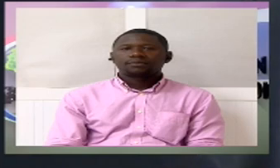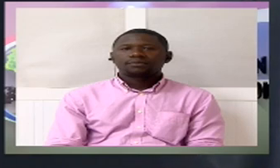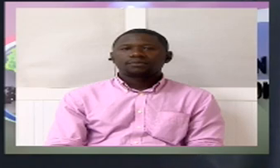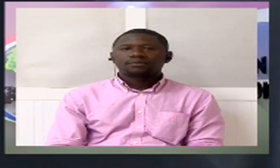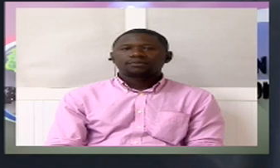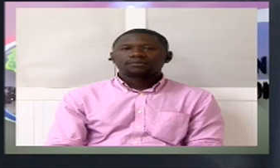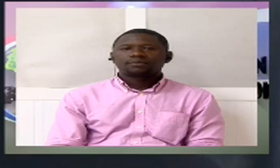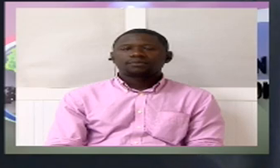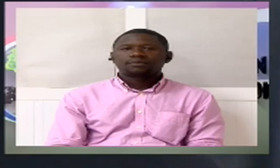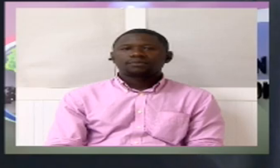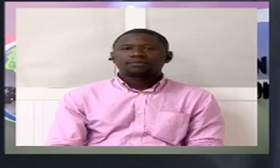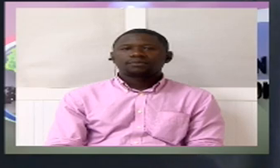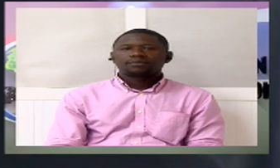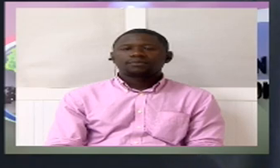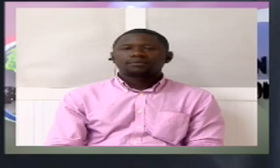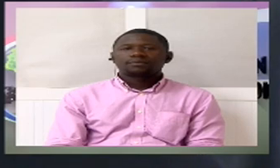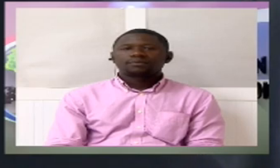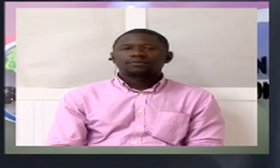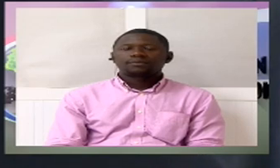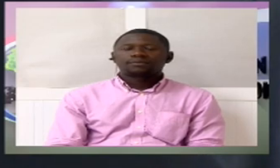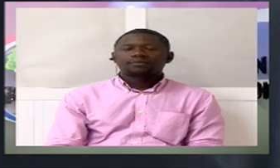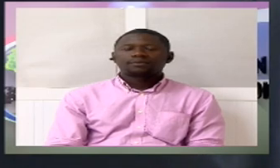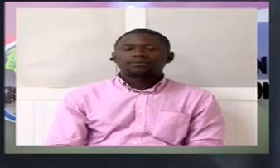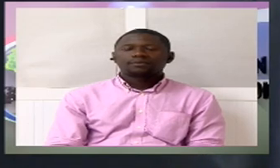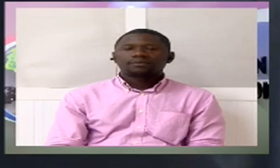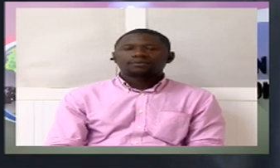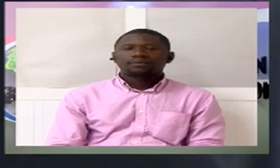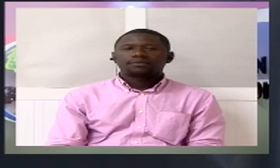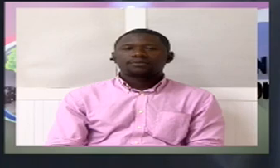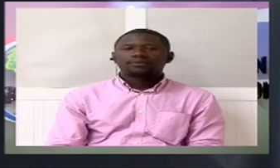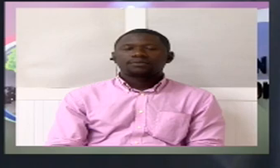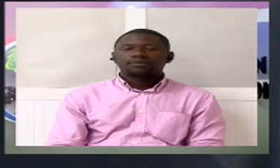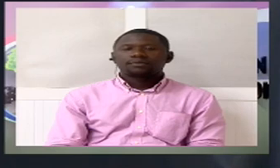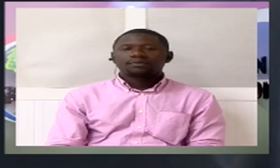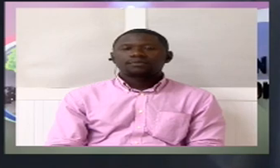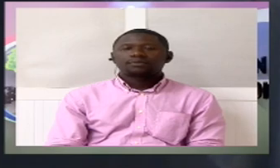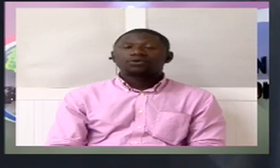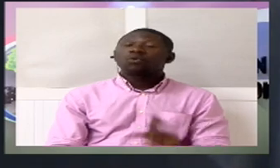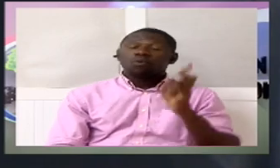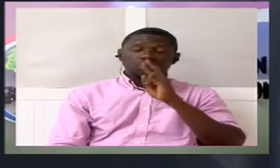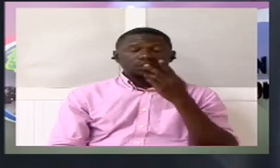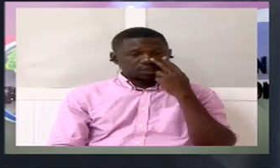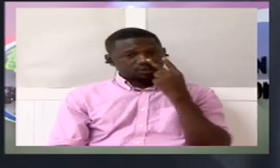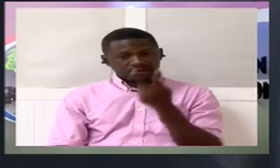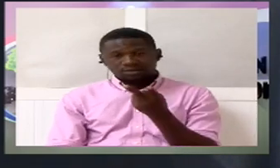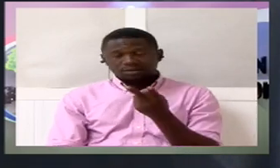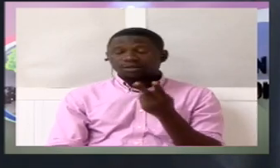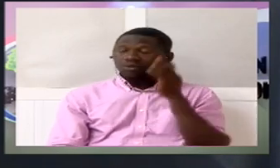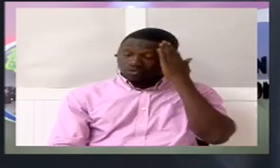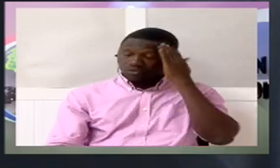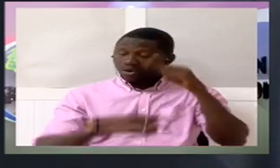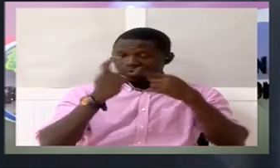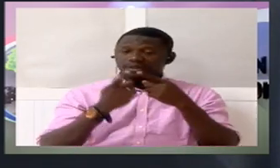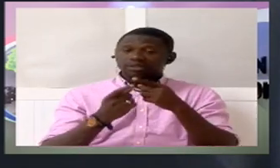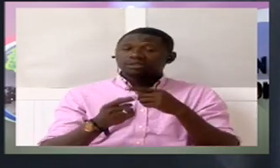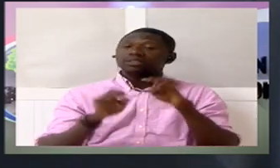lonjere executive order le fani luwa tata fani luwa manta butu itole yalo. Well, what I know about